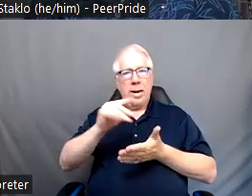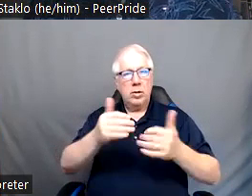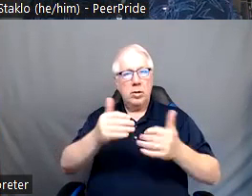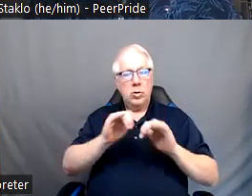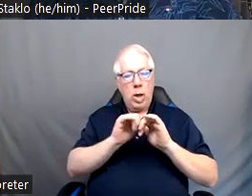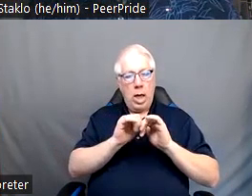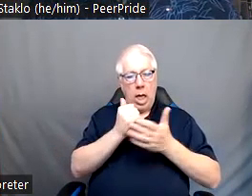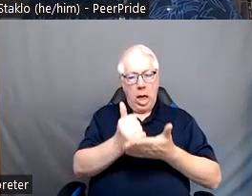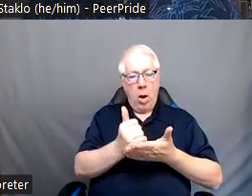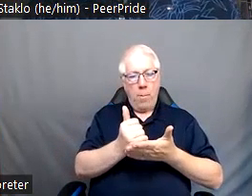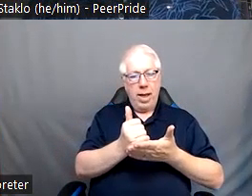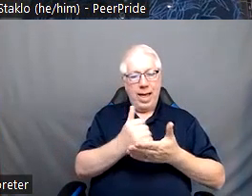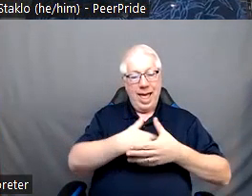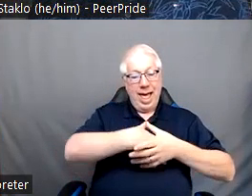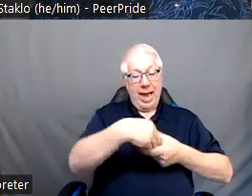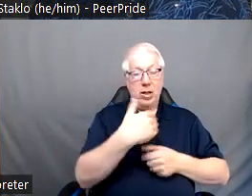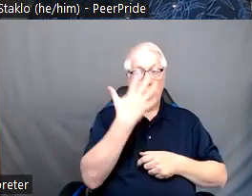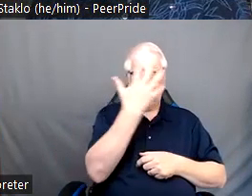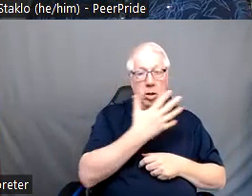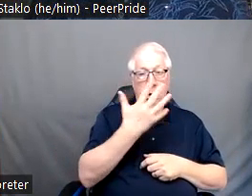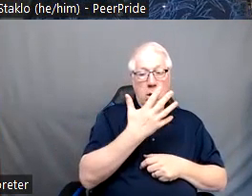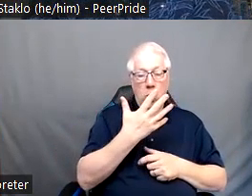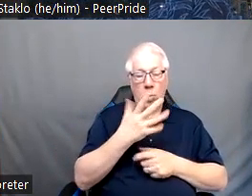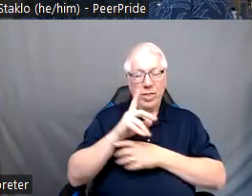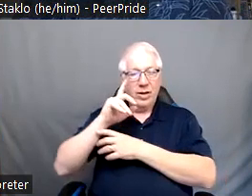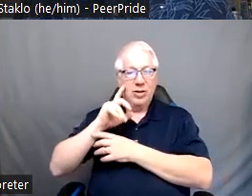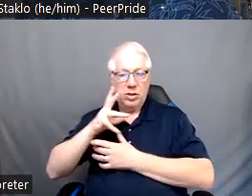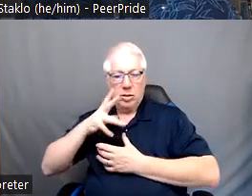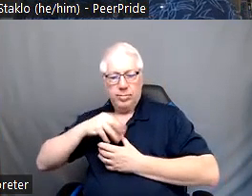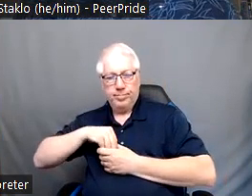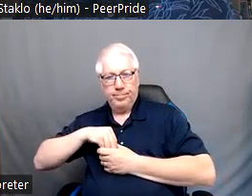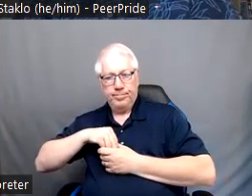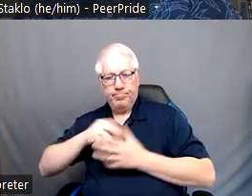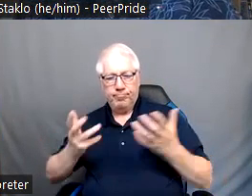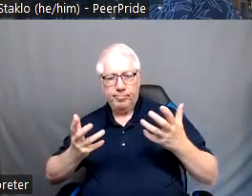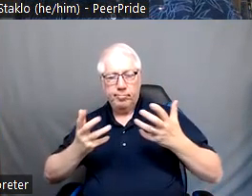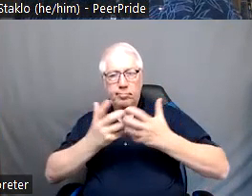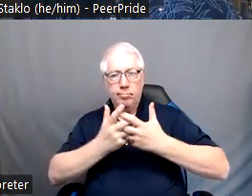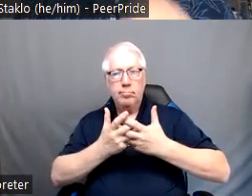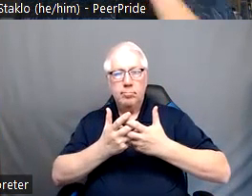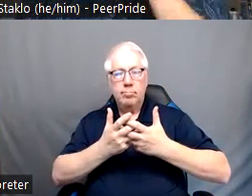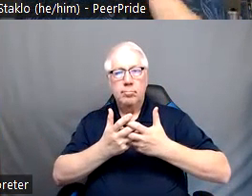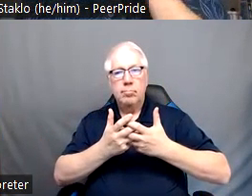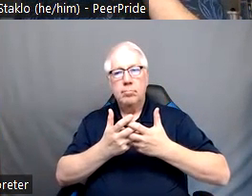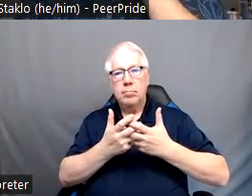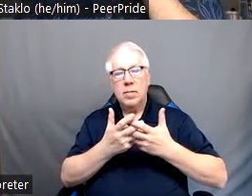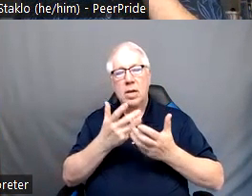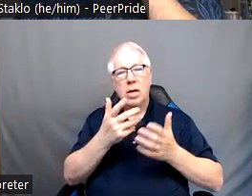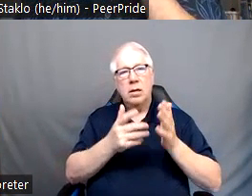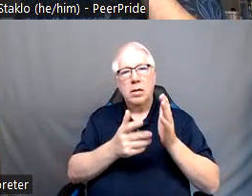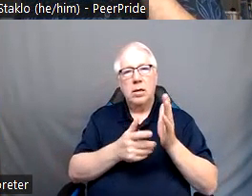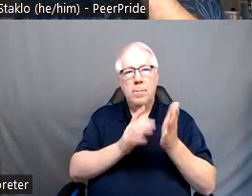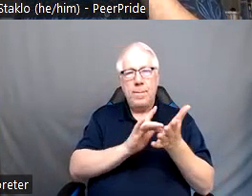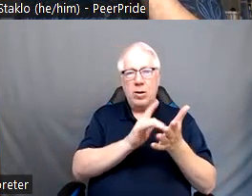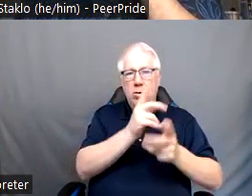their external presentation with their kind of like gender experience on the inside. And sometimes we